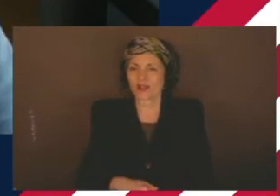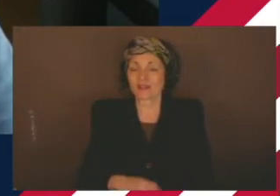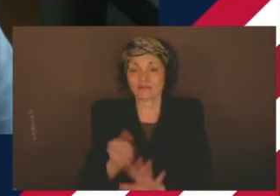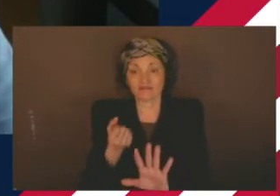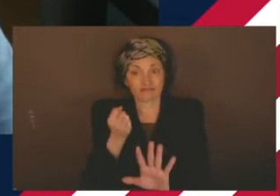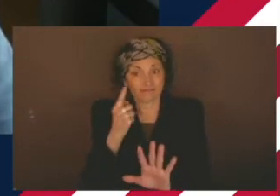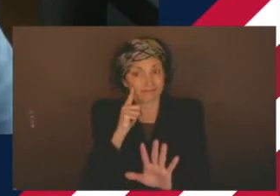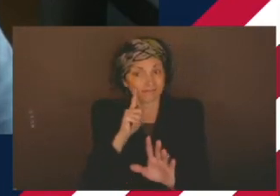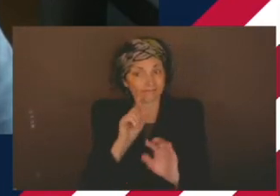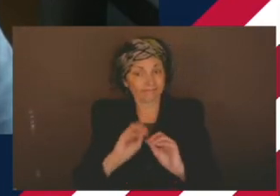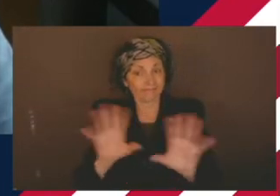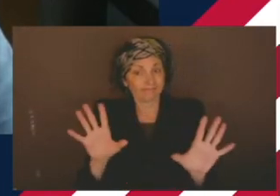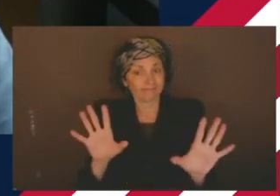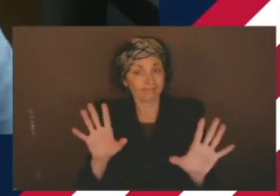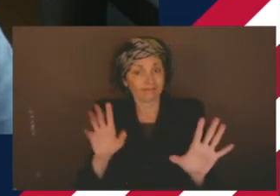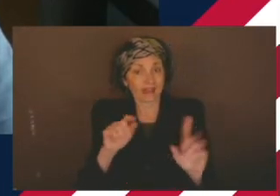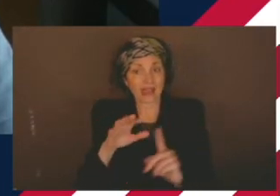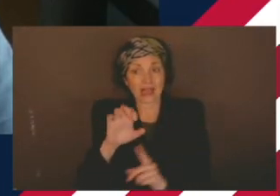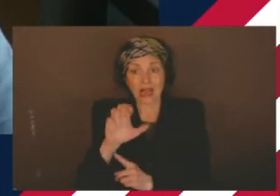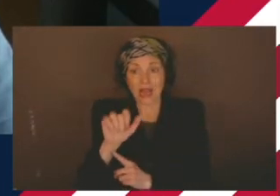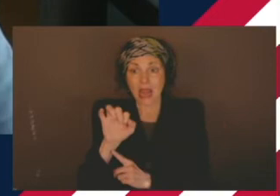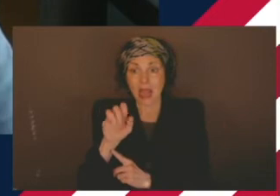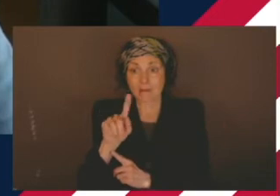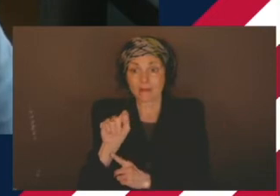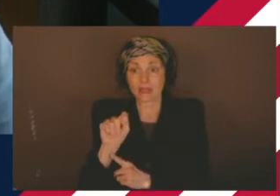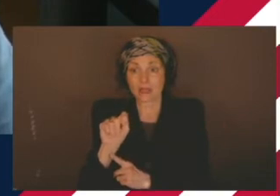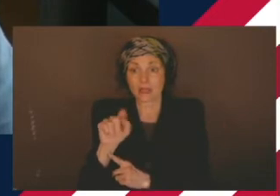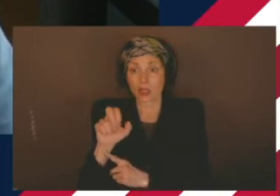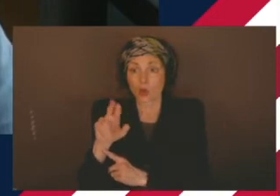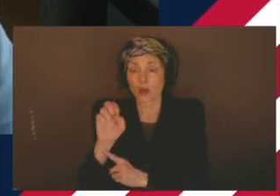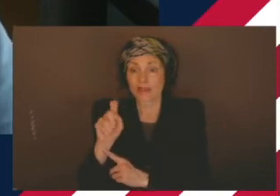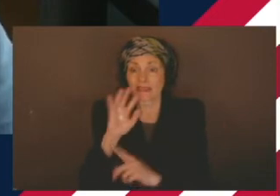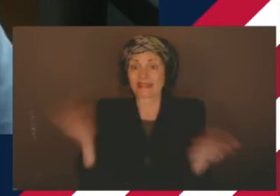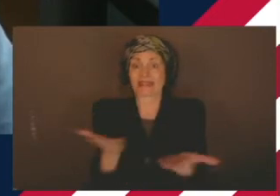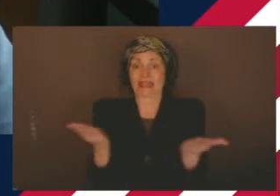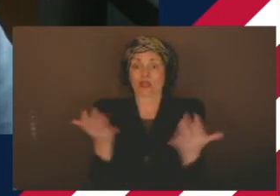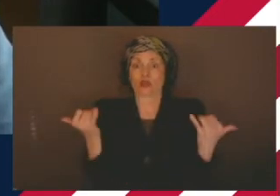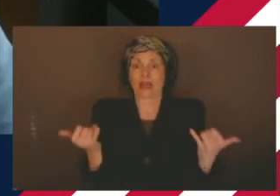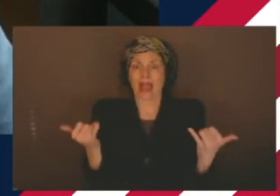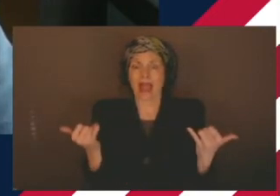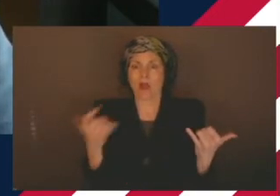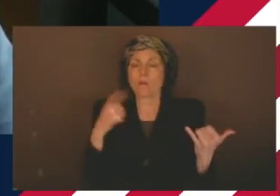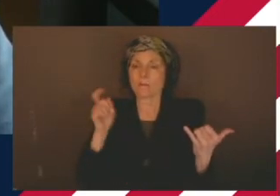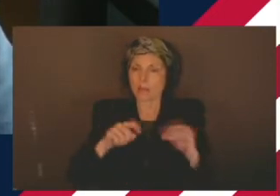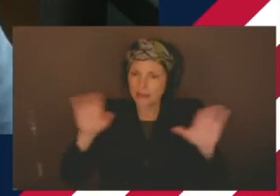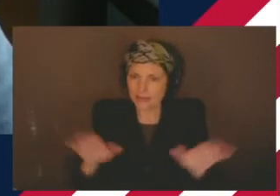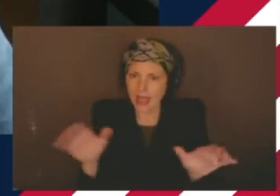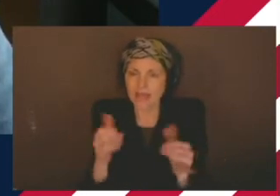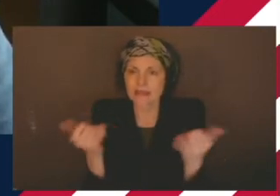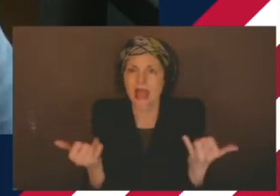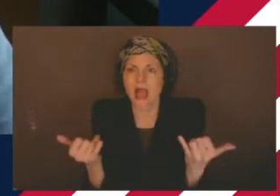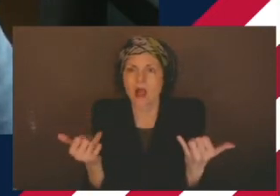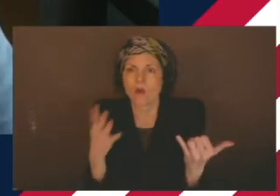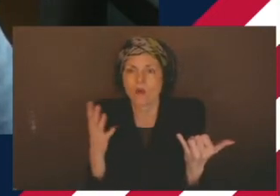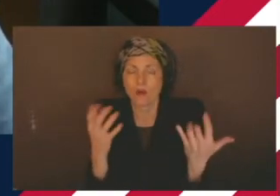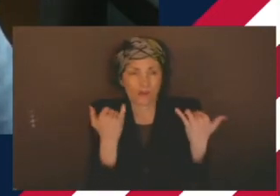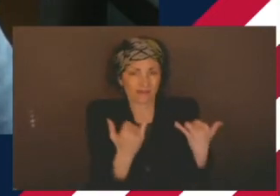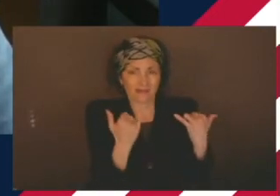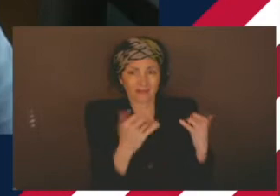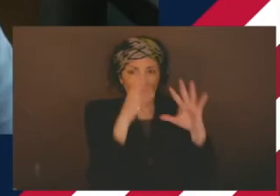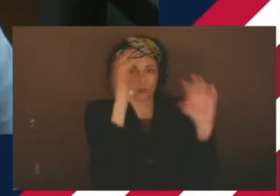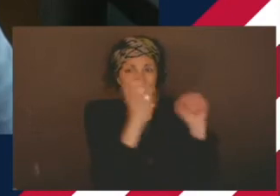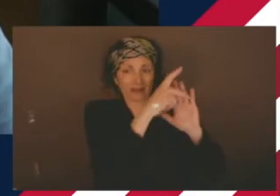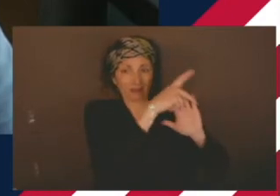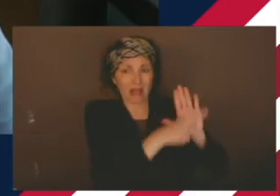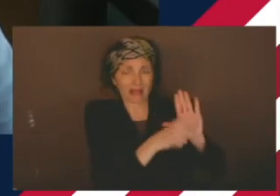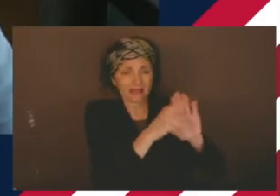It is not years down the road, and we must act. The current administration's policies are disastrous. As Democrats, we have the